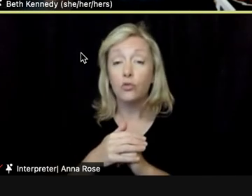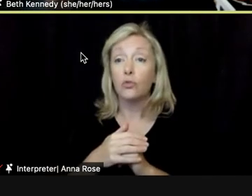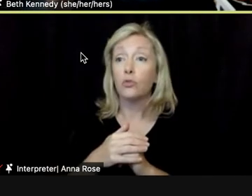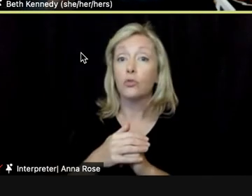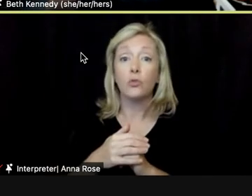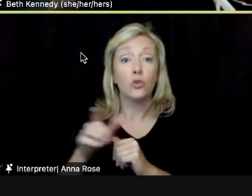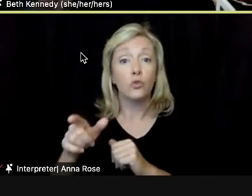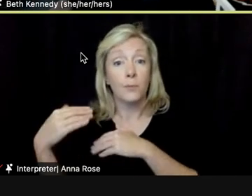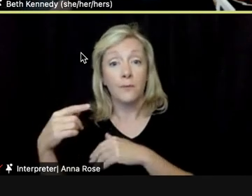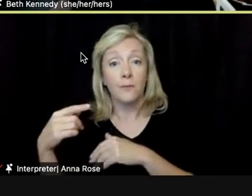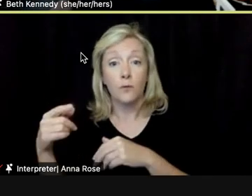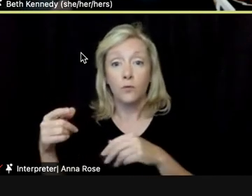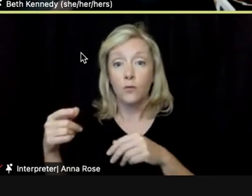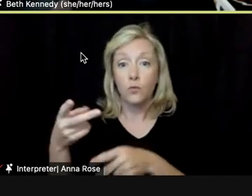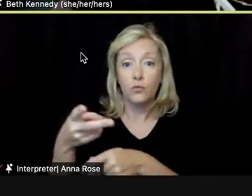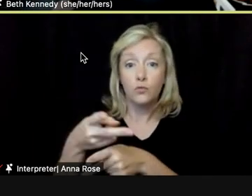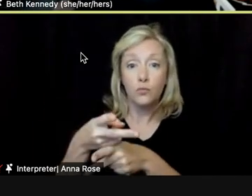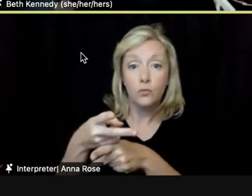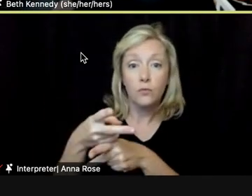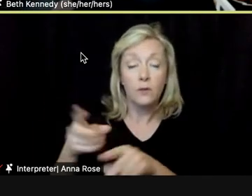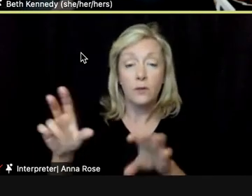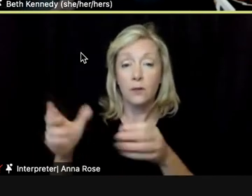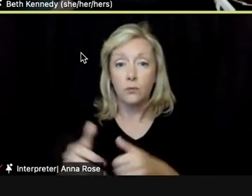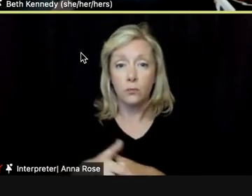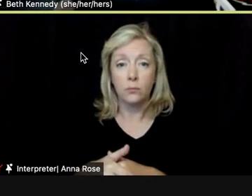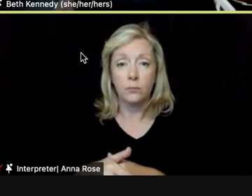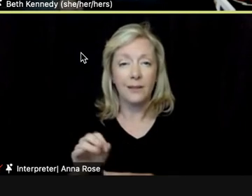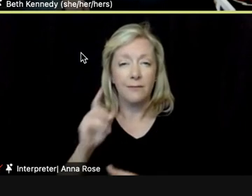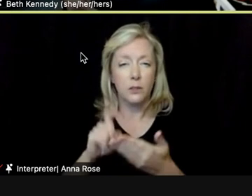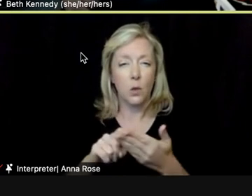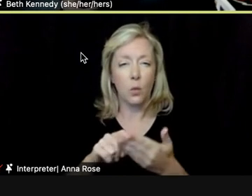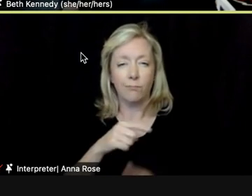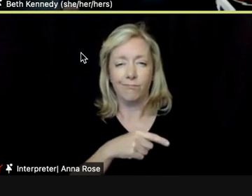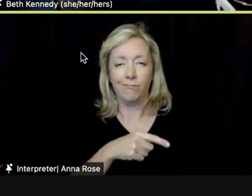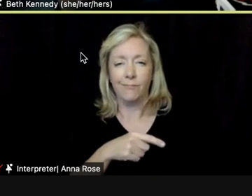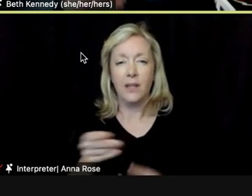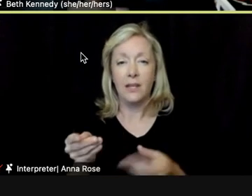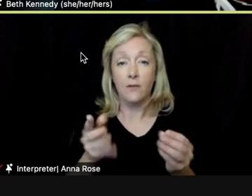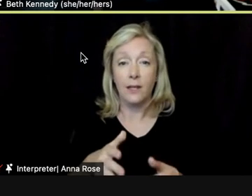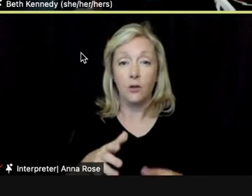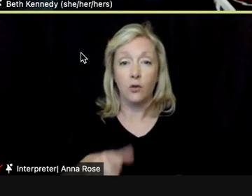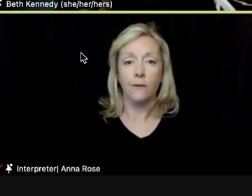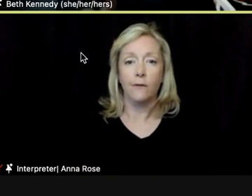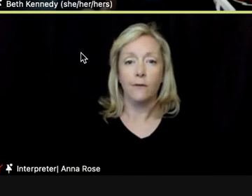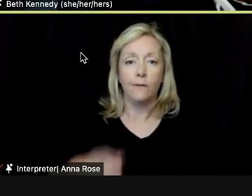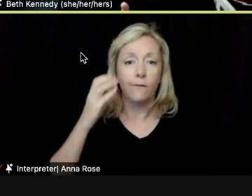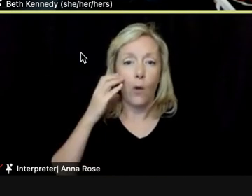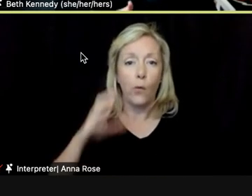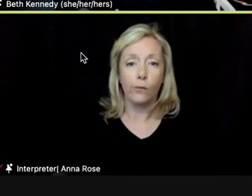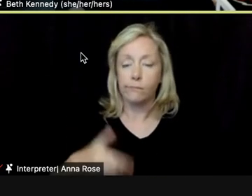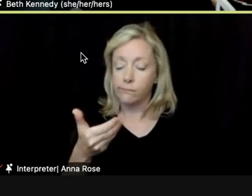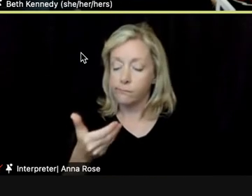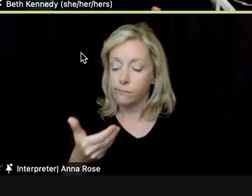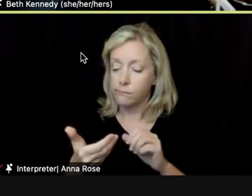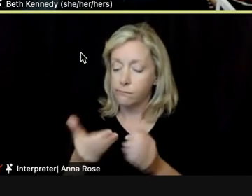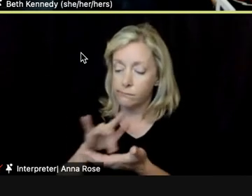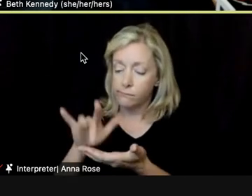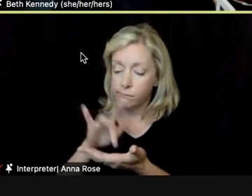of their pocket, that's a red flag. That shouldn't be happening. And the intervener should be focused on the